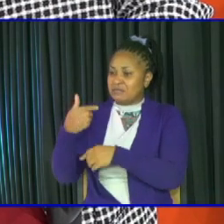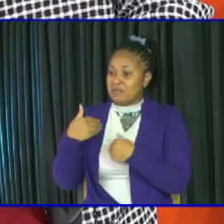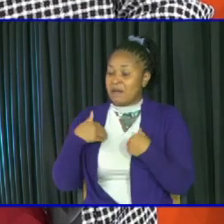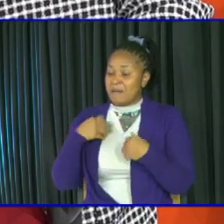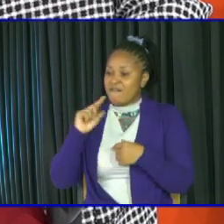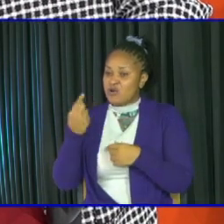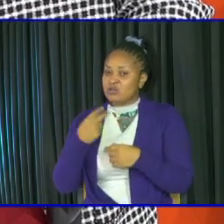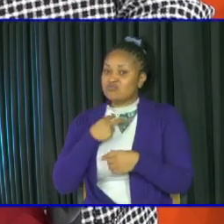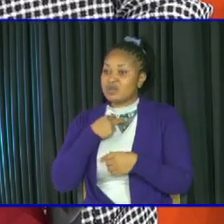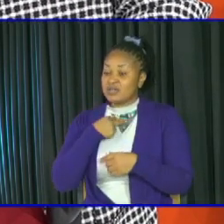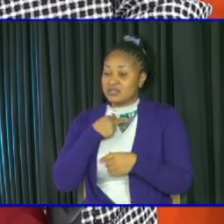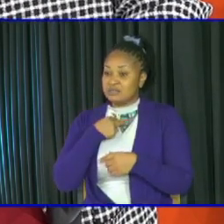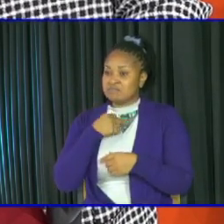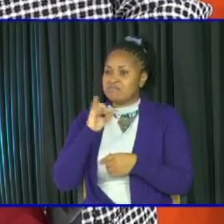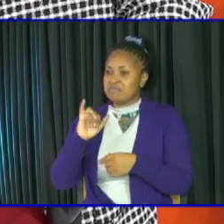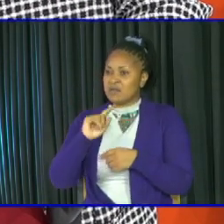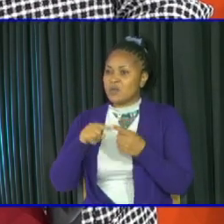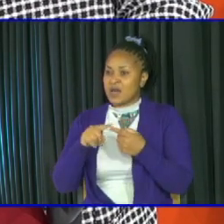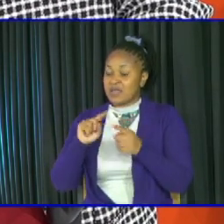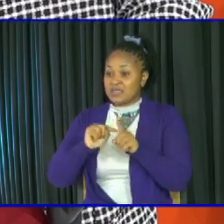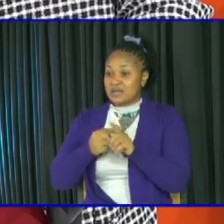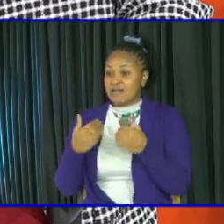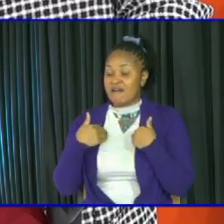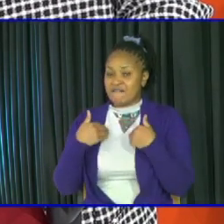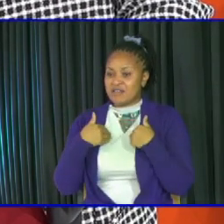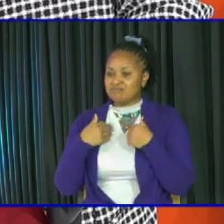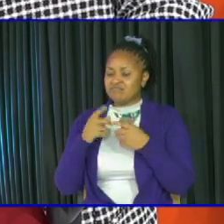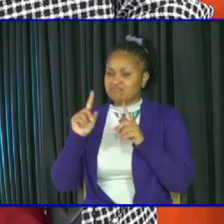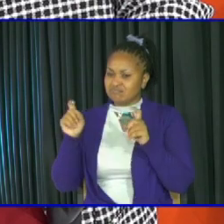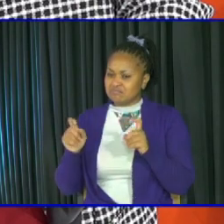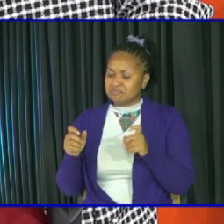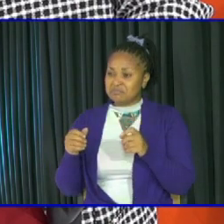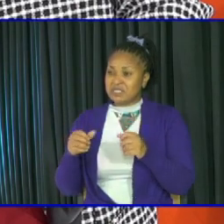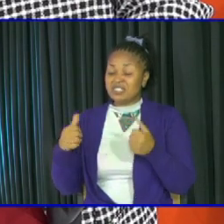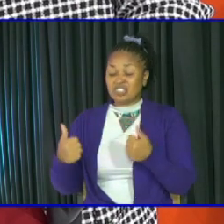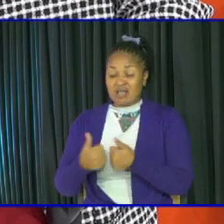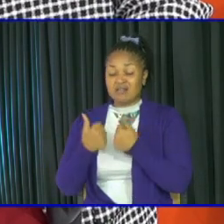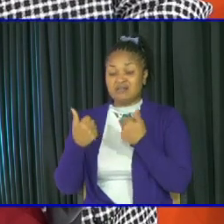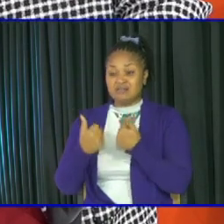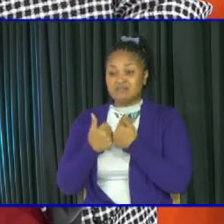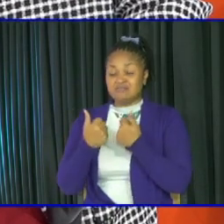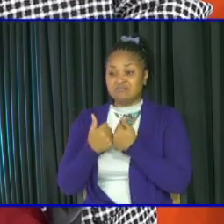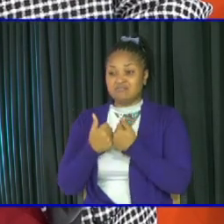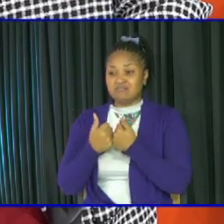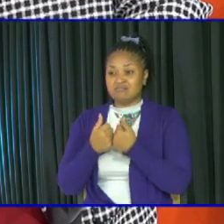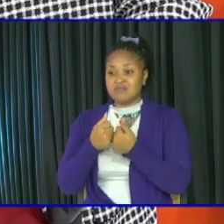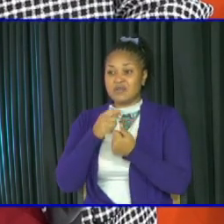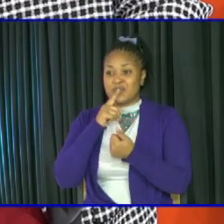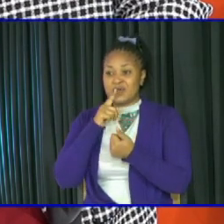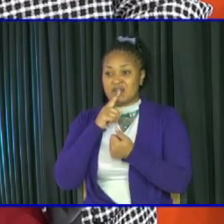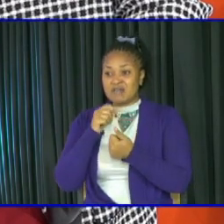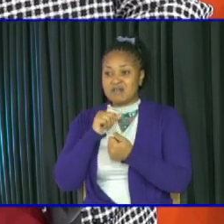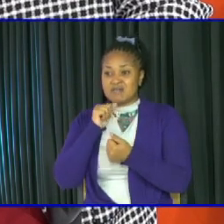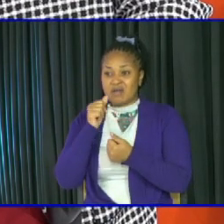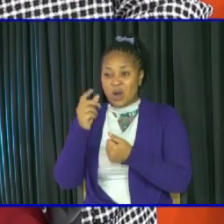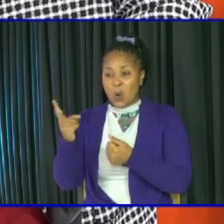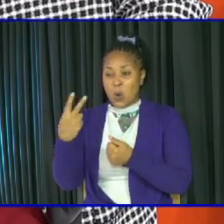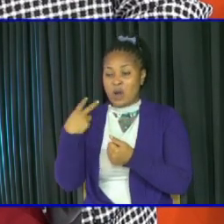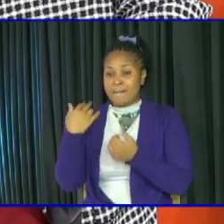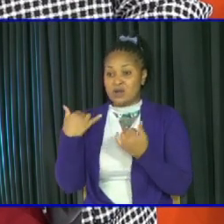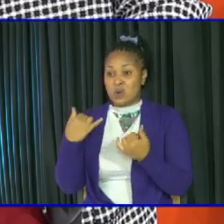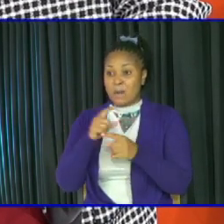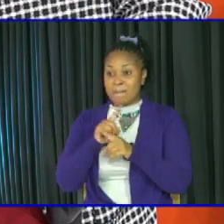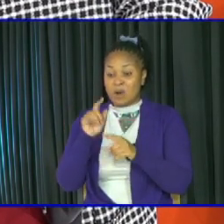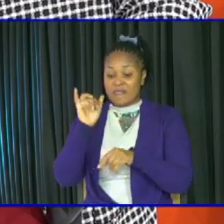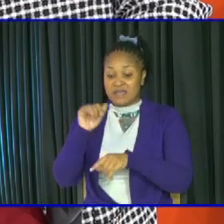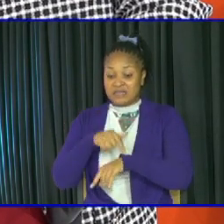pregnancy, and that's when I really started having the test. It was a challenging one. In fact, you wouldn't look at me now, but at that point, the doctor said if